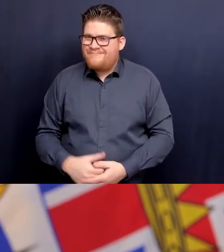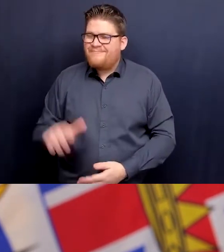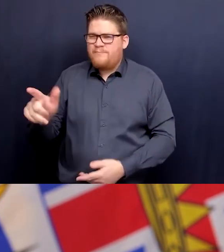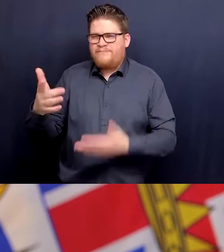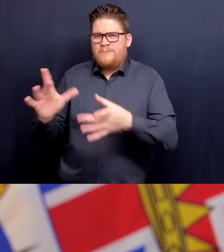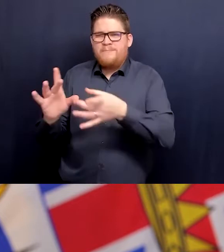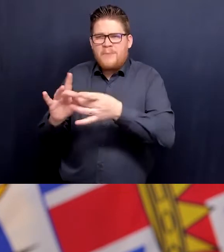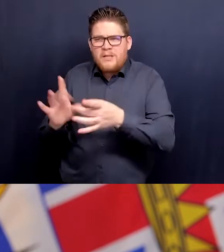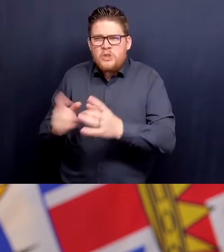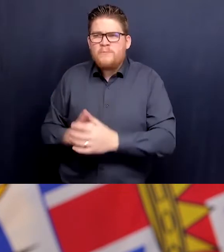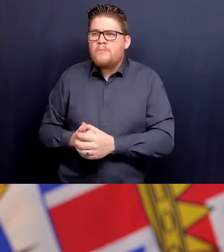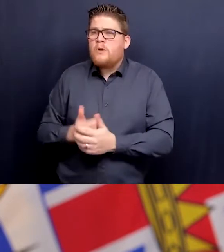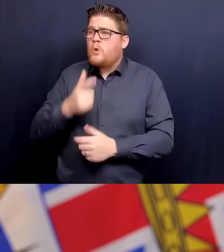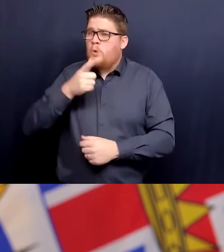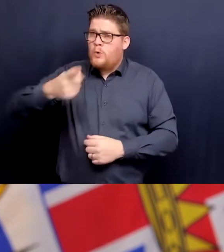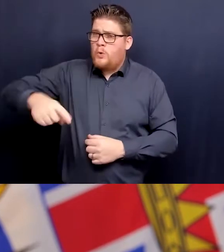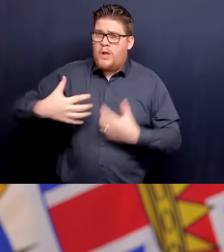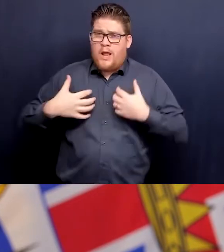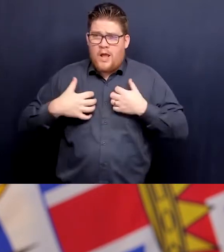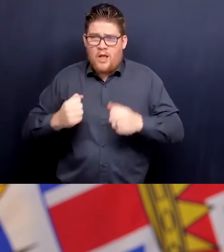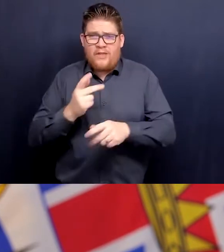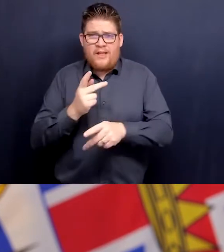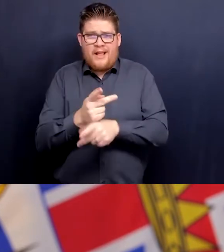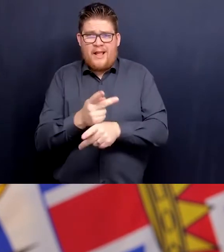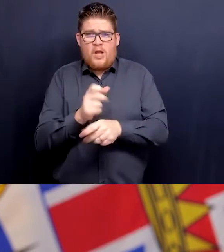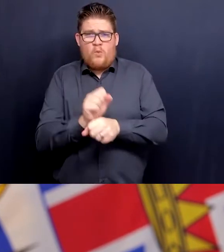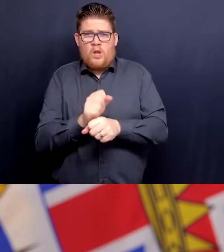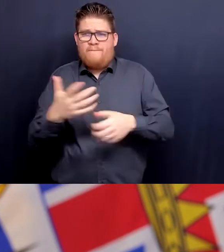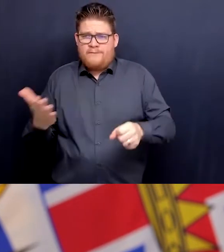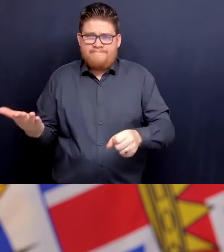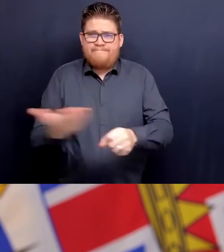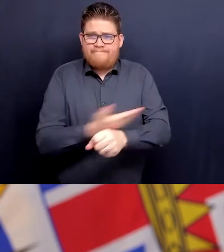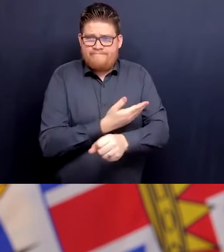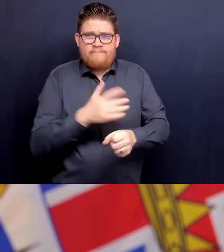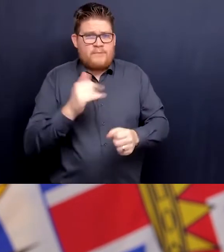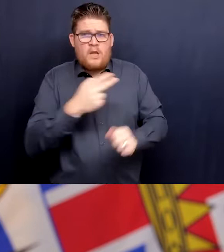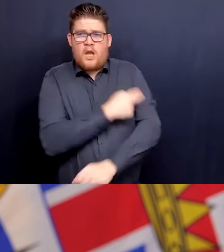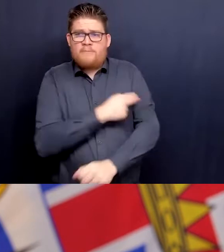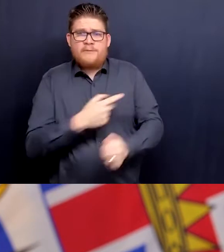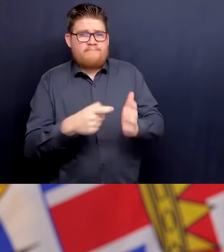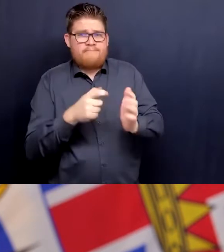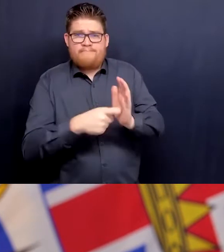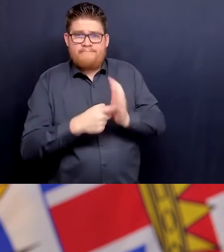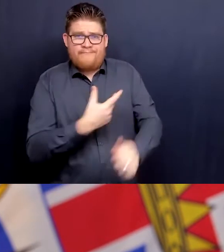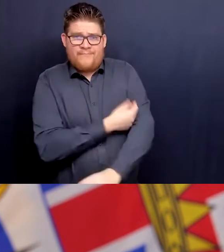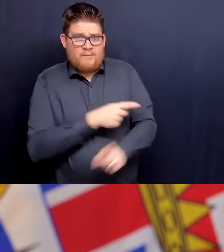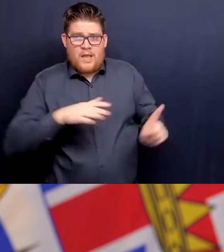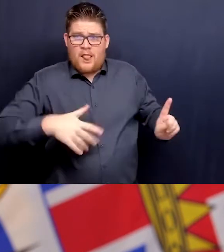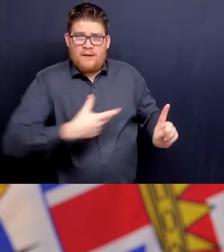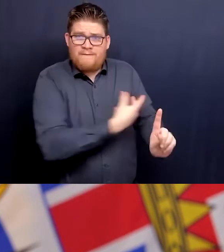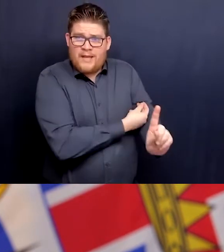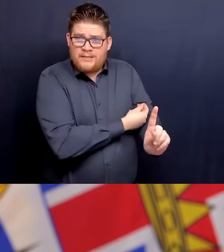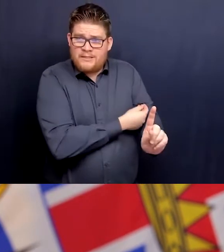because they were subject to a mandate and didn't get vaccinated, does that mandate still apply to them? And also,